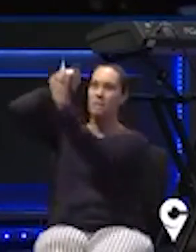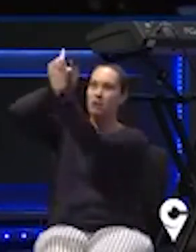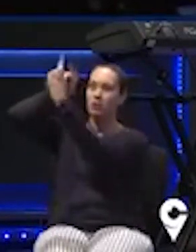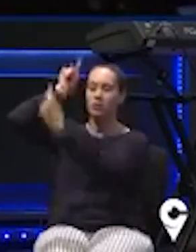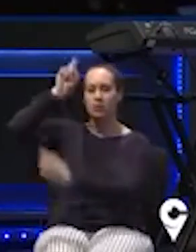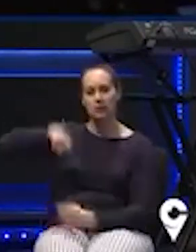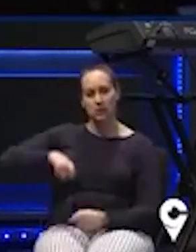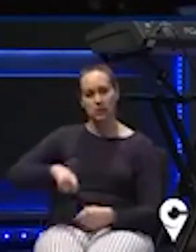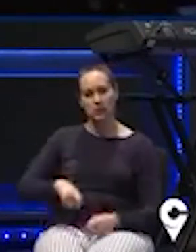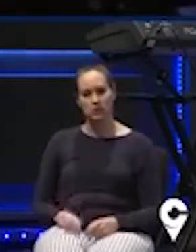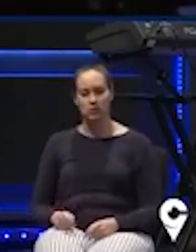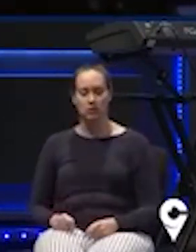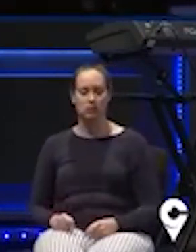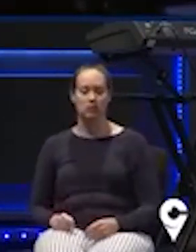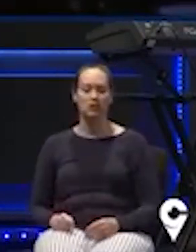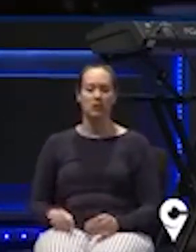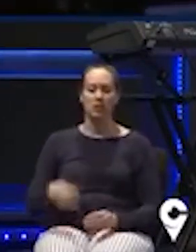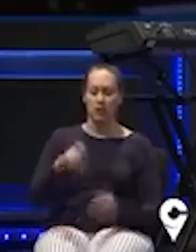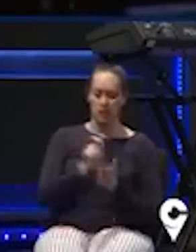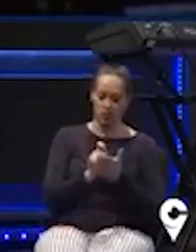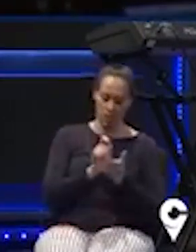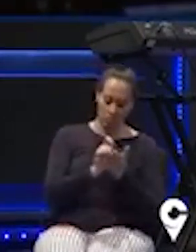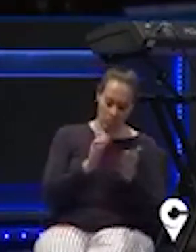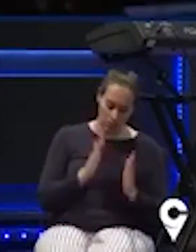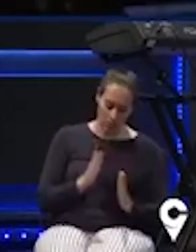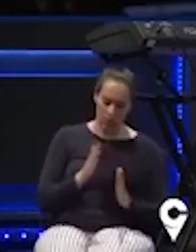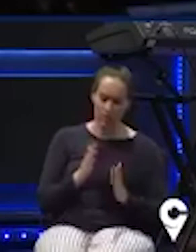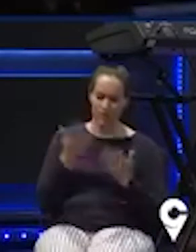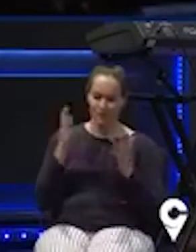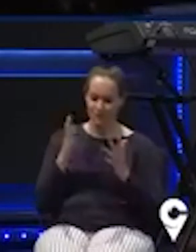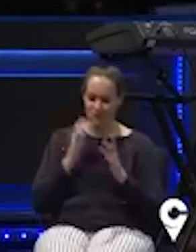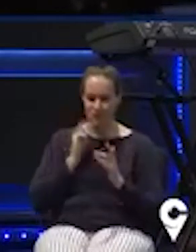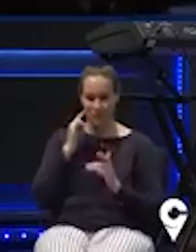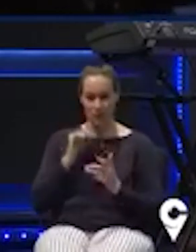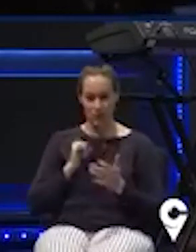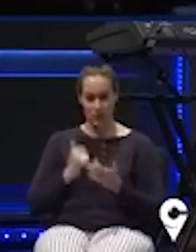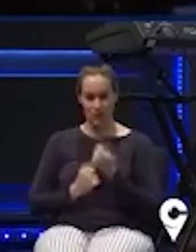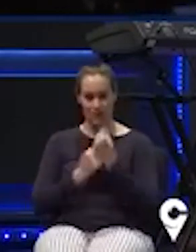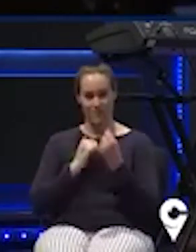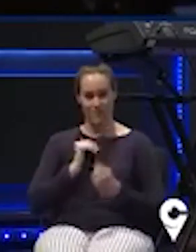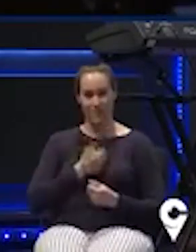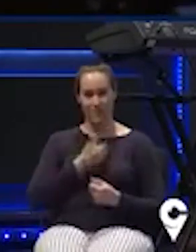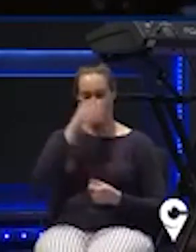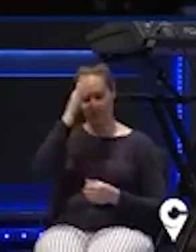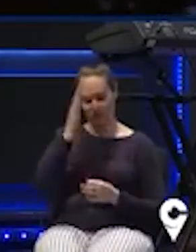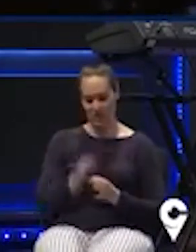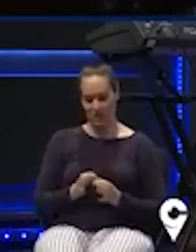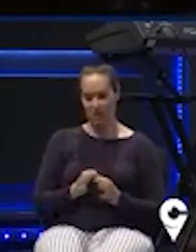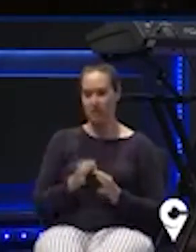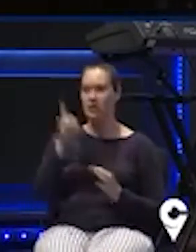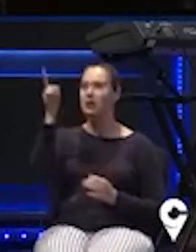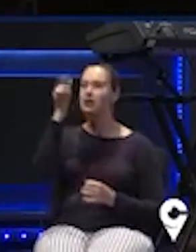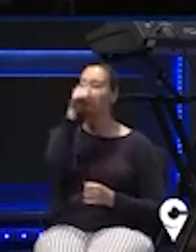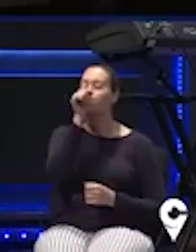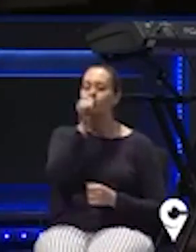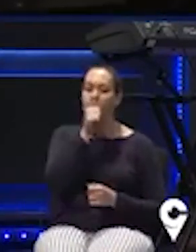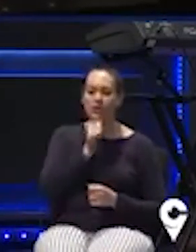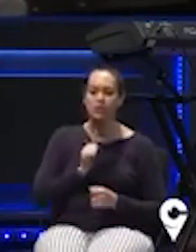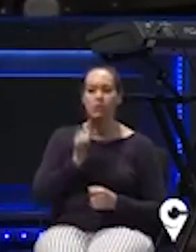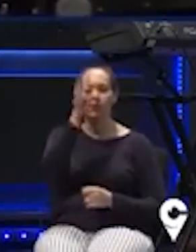Looking unto Jesus, the author and finisher of our faith, who for the joy set before him endured the